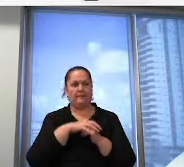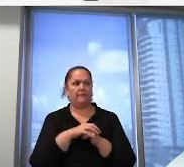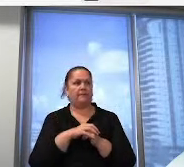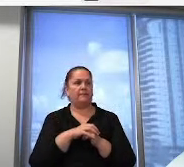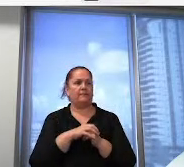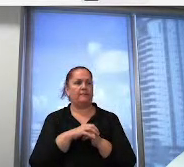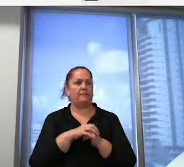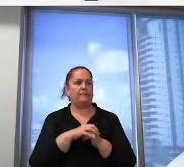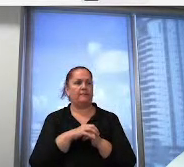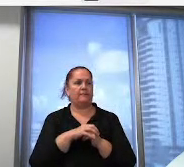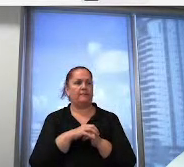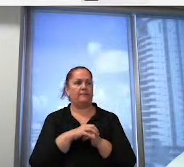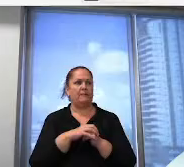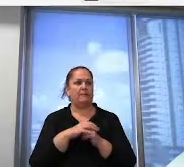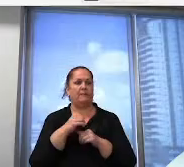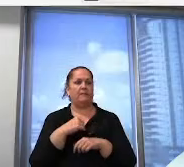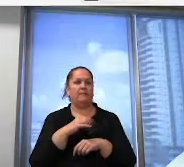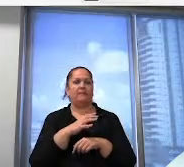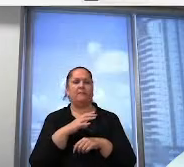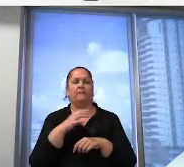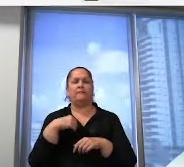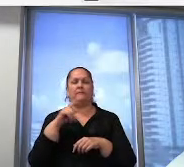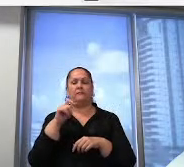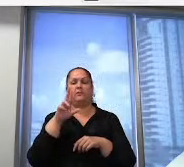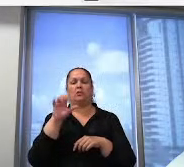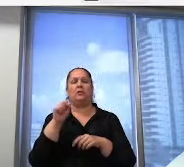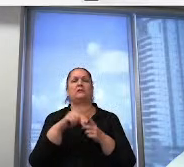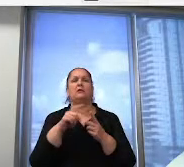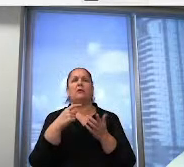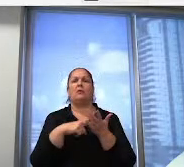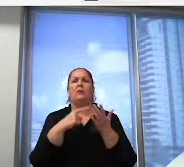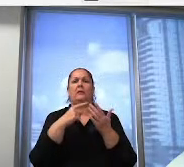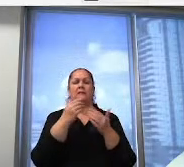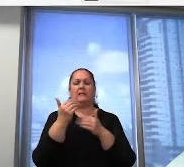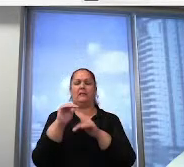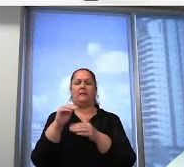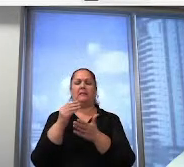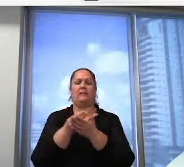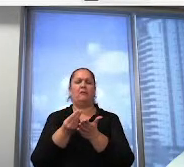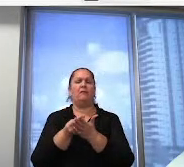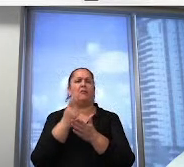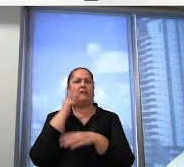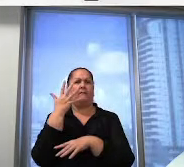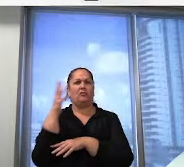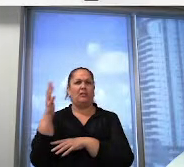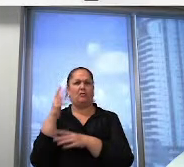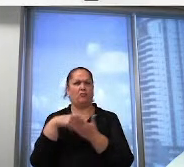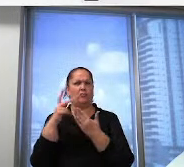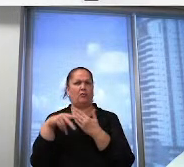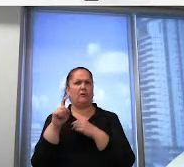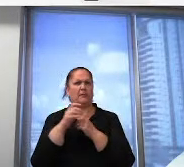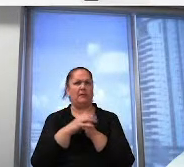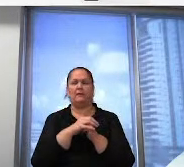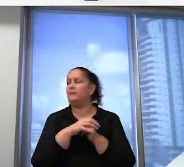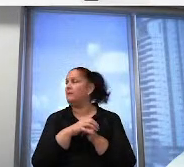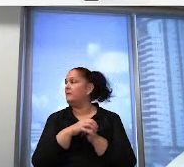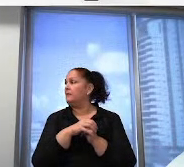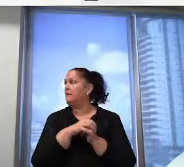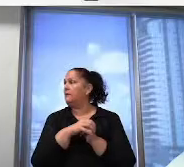okay. Kevin, this is Commissioner Torres. What's the constrained budget for the vegetation program?